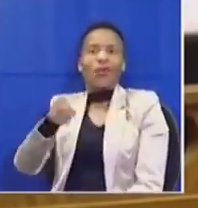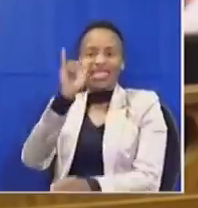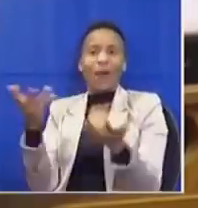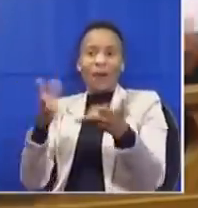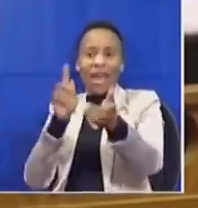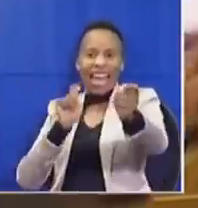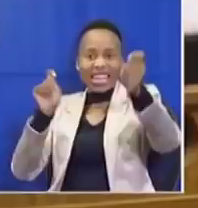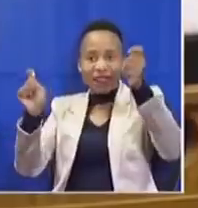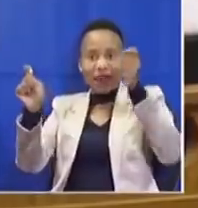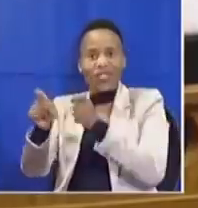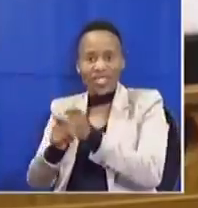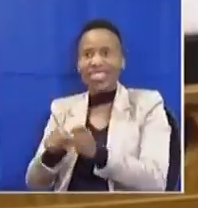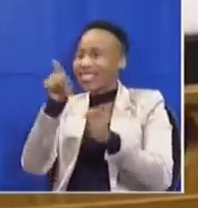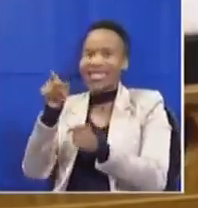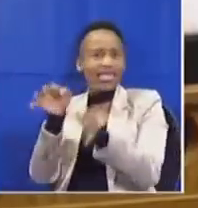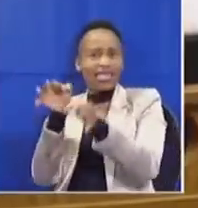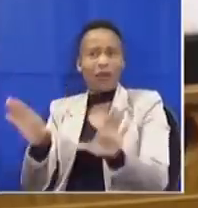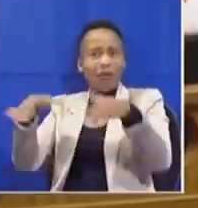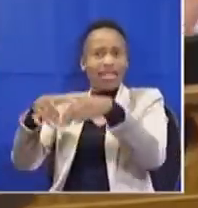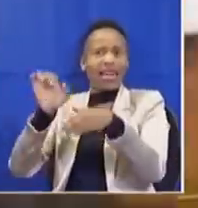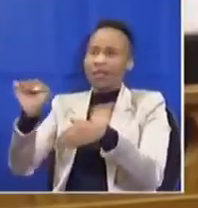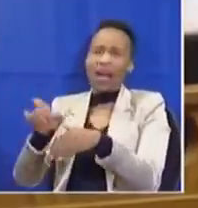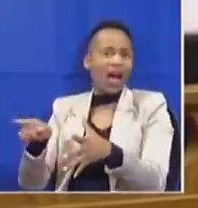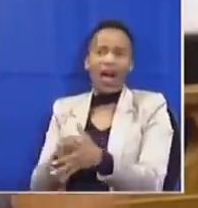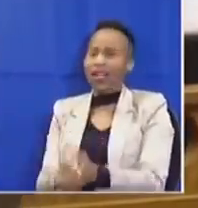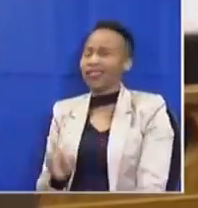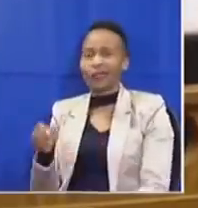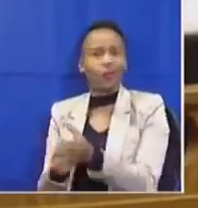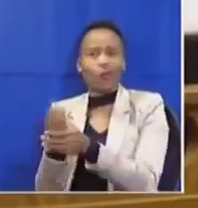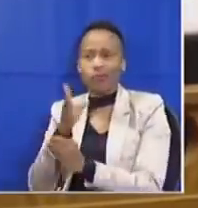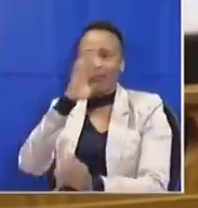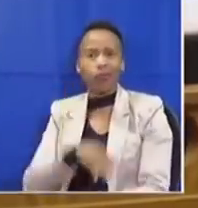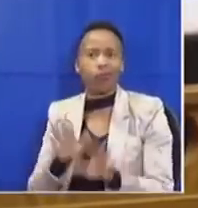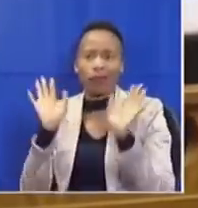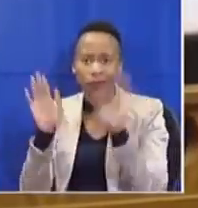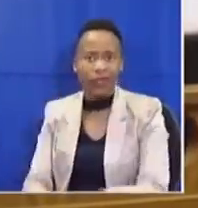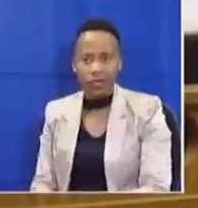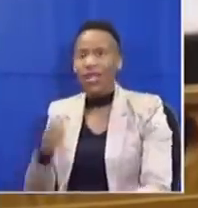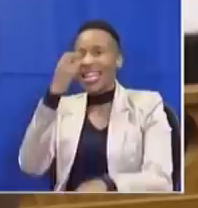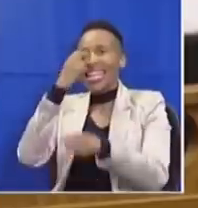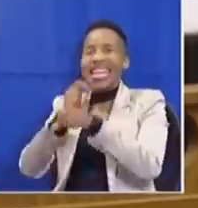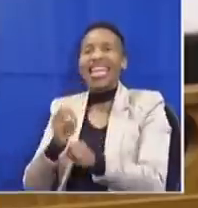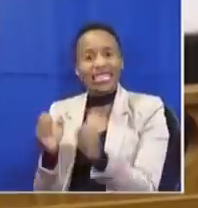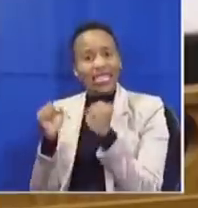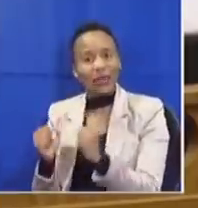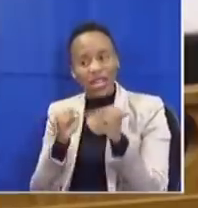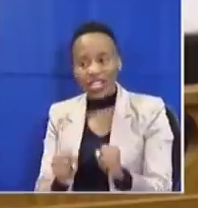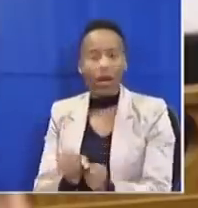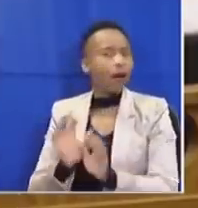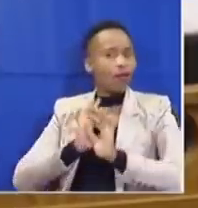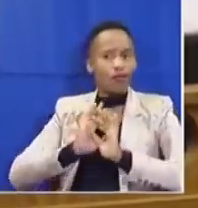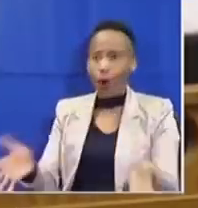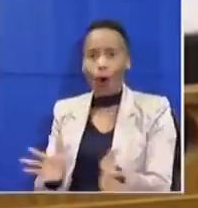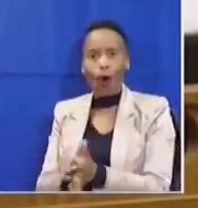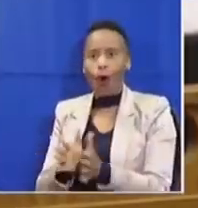That party you missed, the revolution is over. We need restoration, not a revolution.